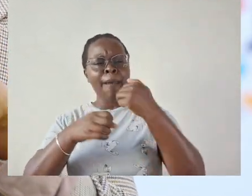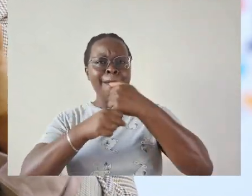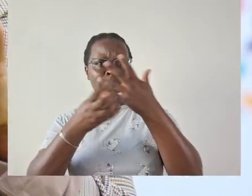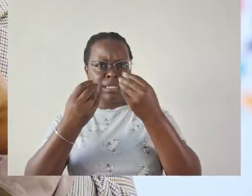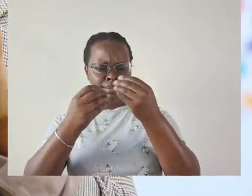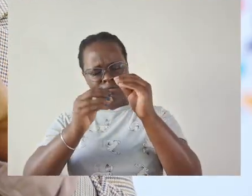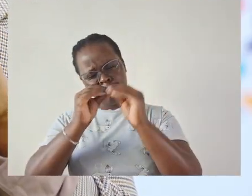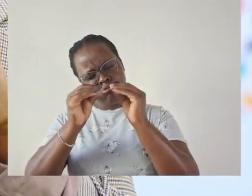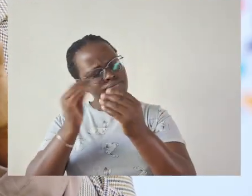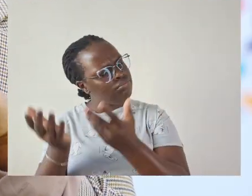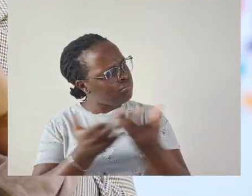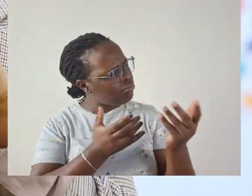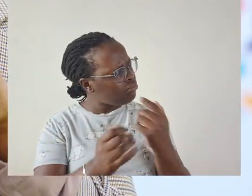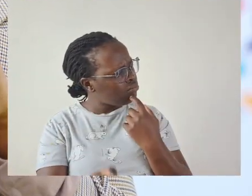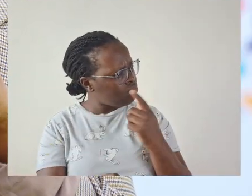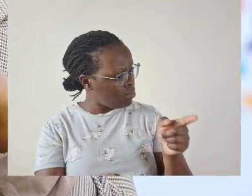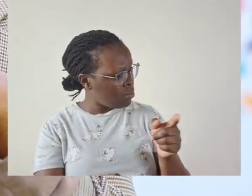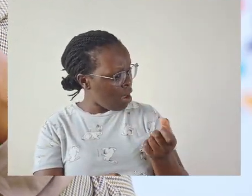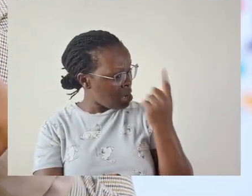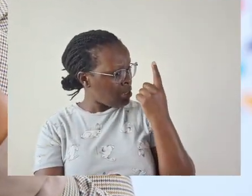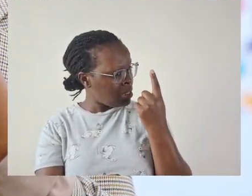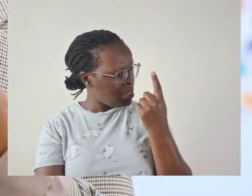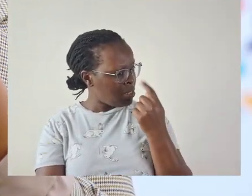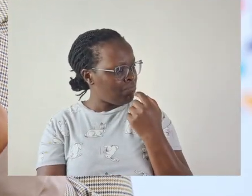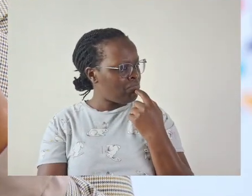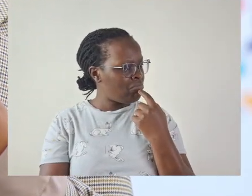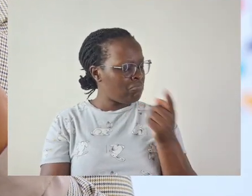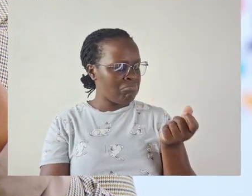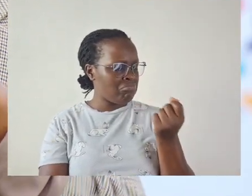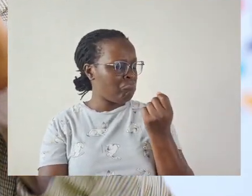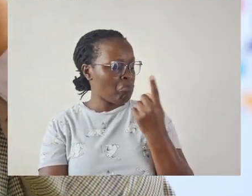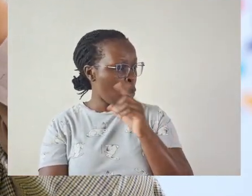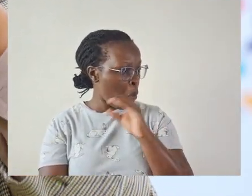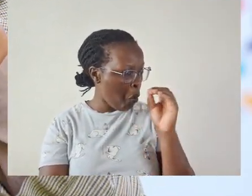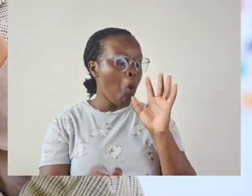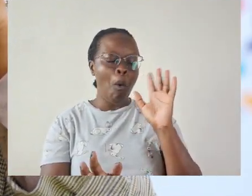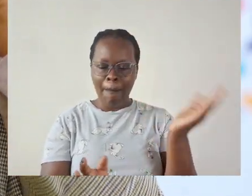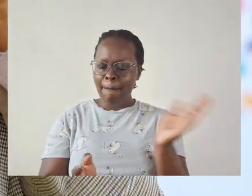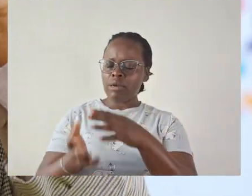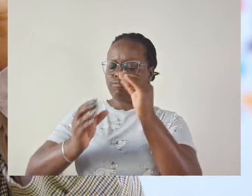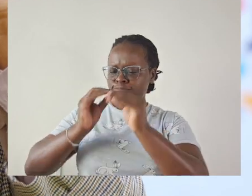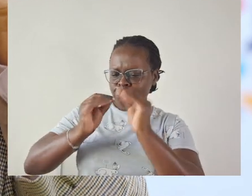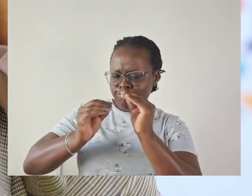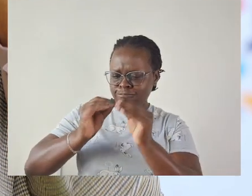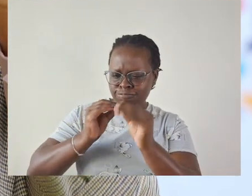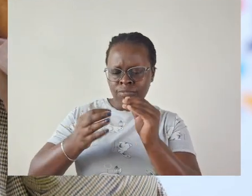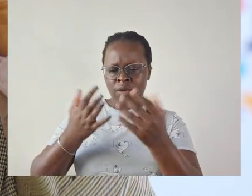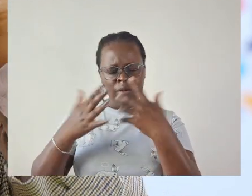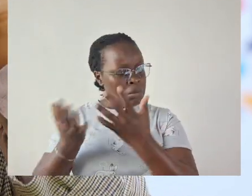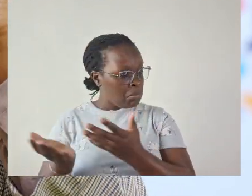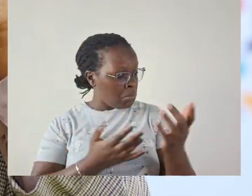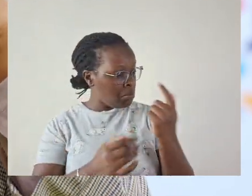then is this relatable? Is it simplified? Do you guys think it's going to be understandable? And then we have to, like even here, you'll see we have two groups of children. We have